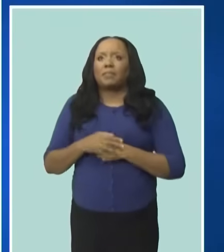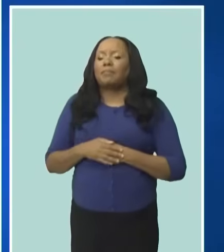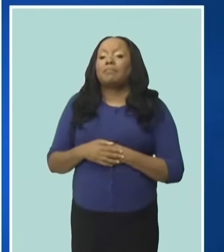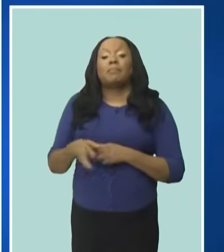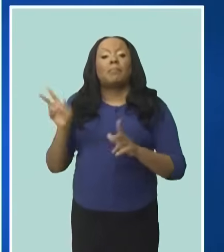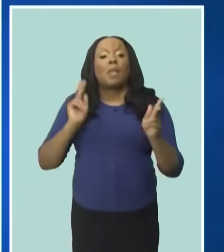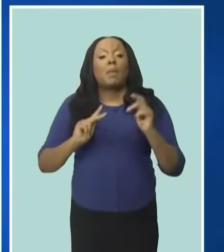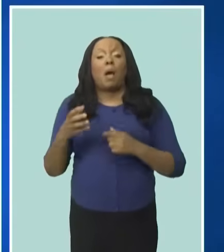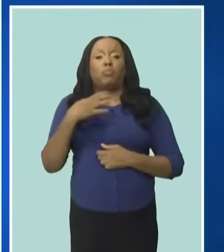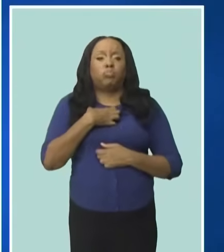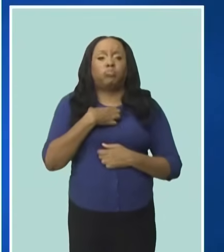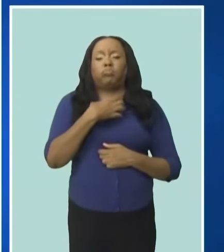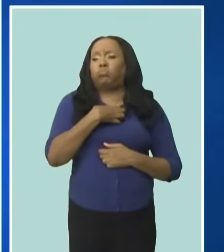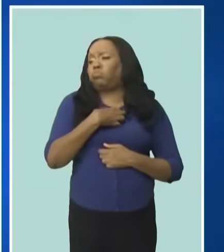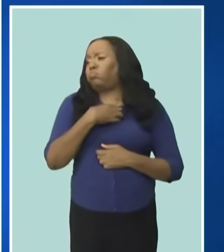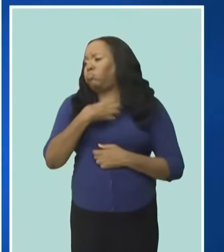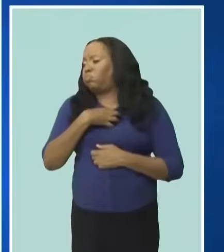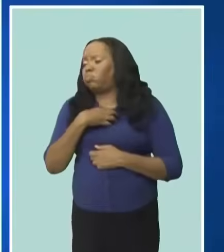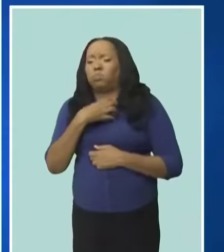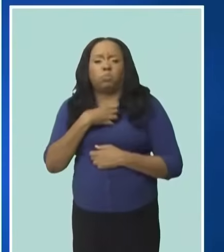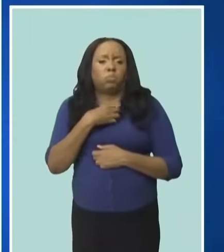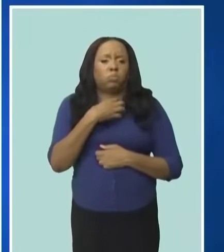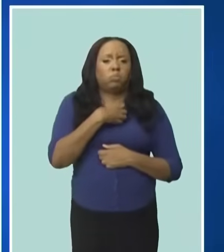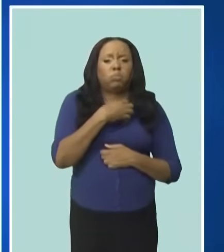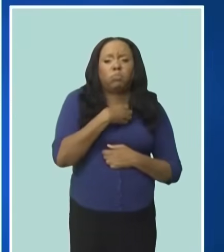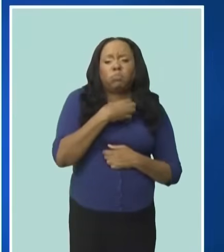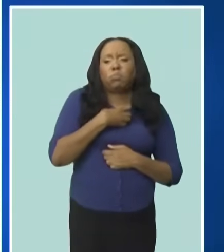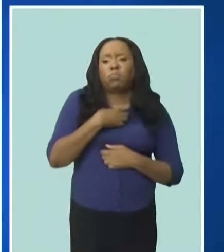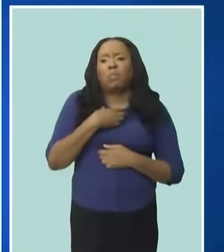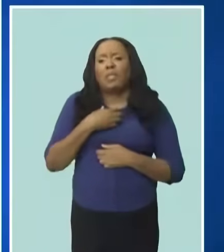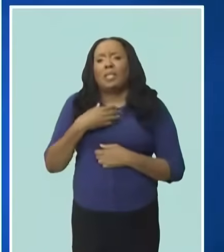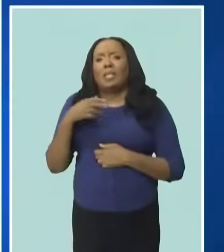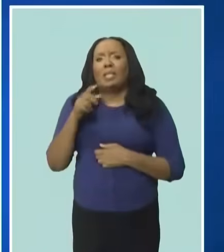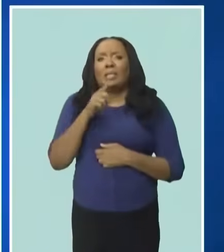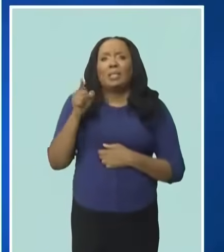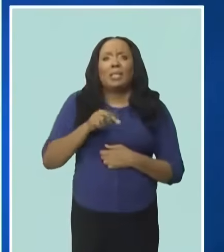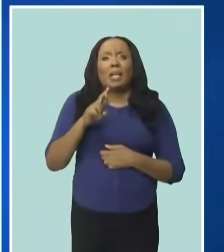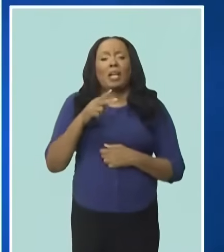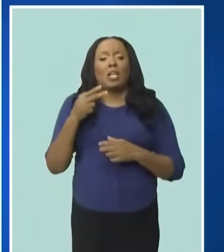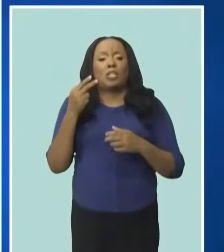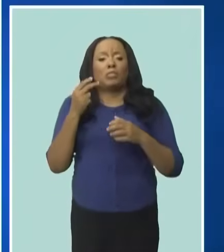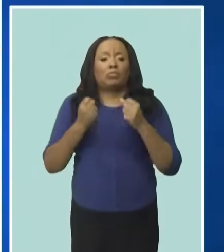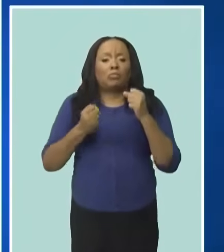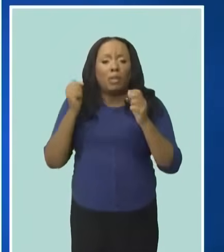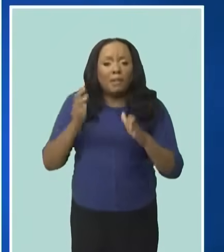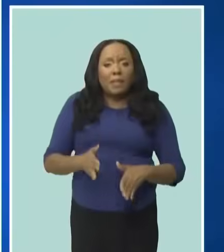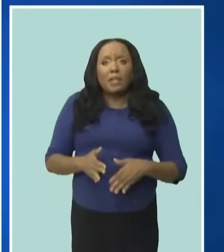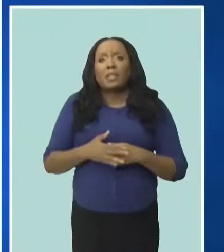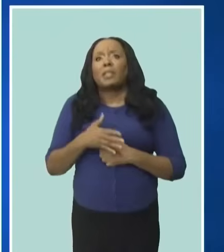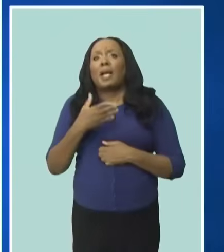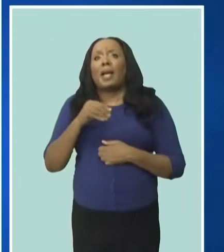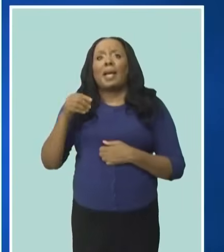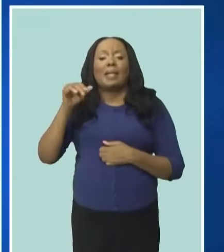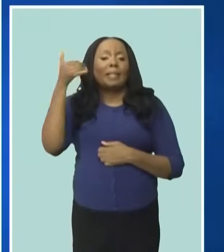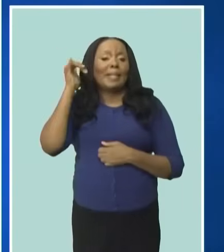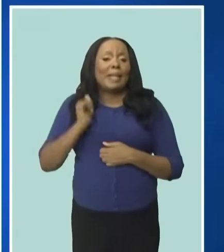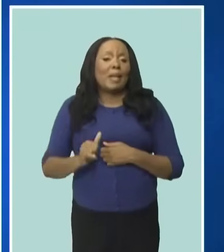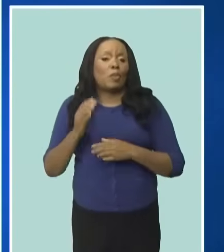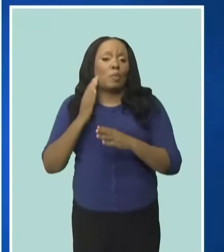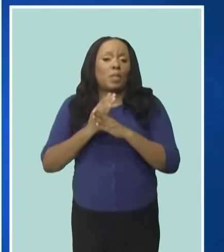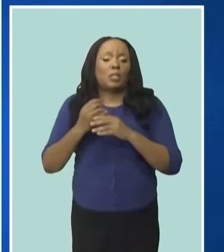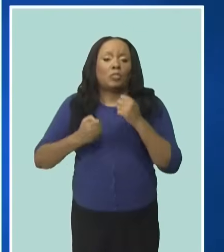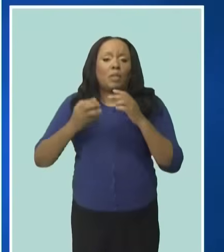complaints about the behavior of some public service vehicle drivers and conductors. Chairman of the Alliance Owners of